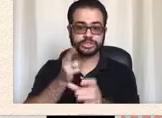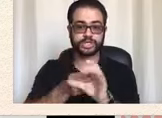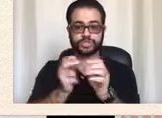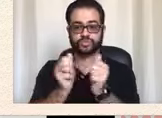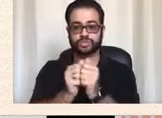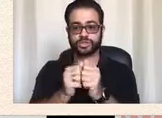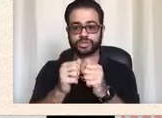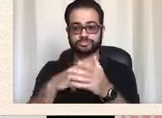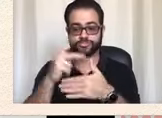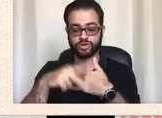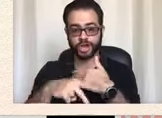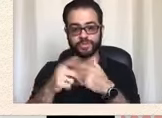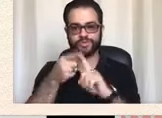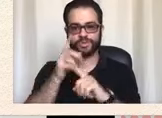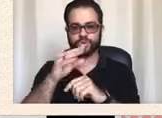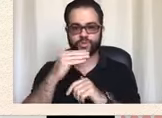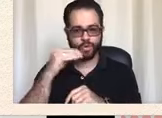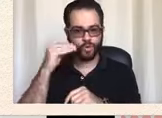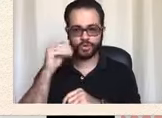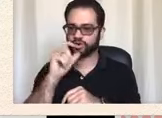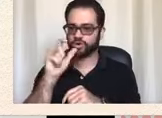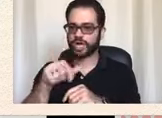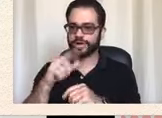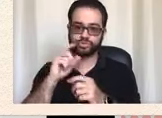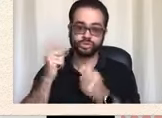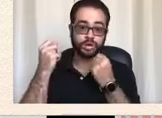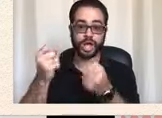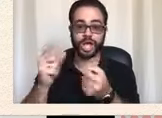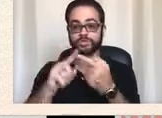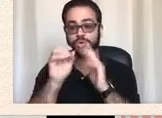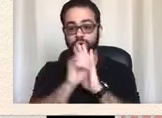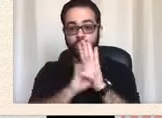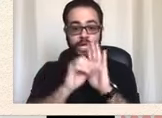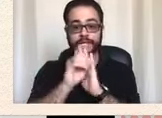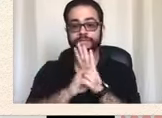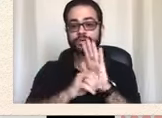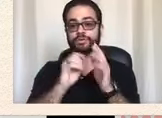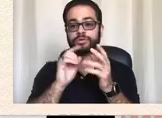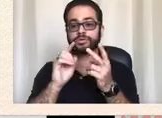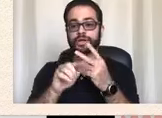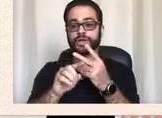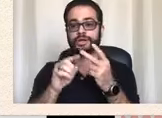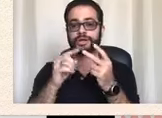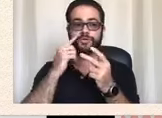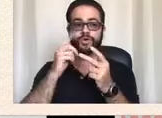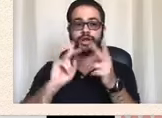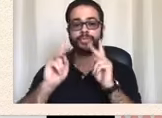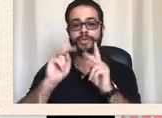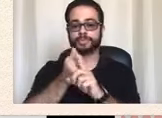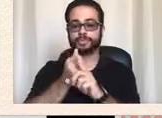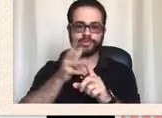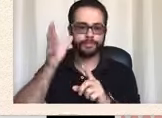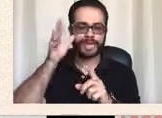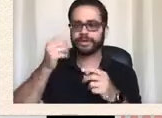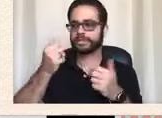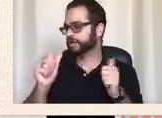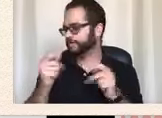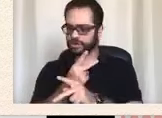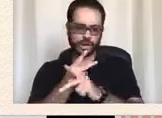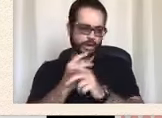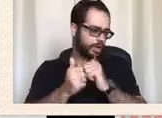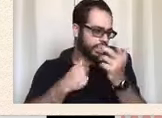You're not going to have to trek to Orlando and you know, for those of you who are parents, figure out, oh my goodness, how am I going to get childcare? Where am I